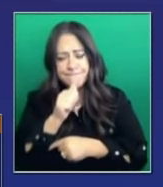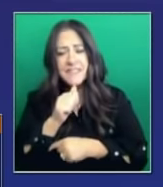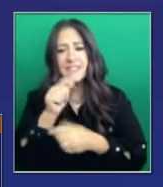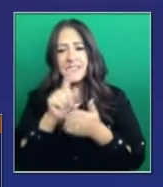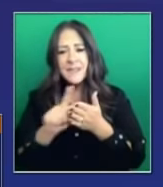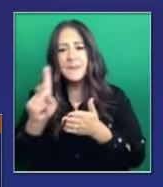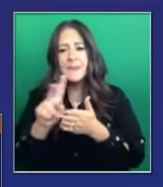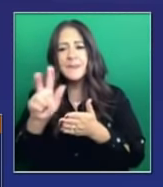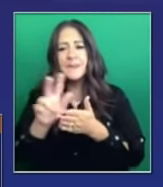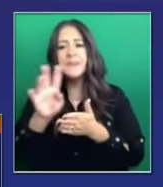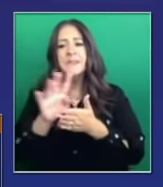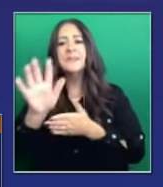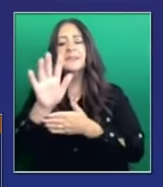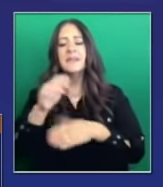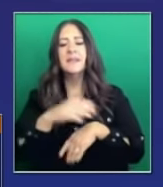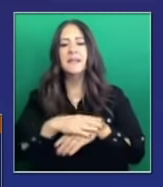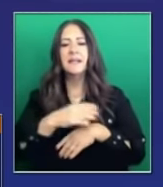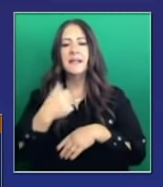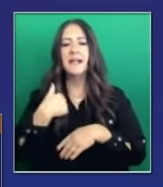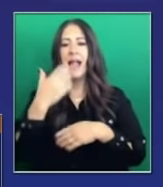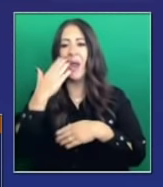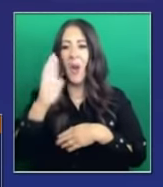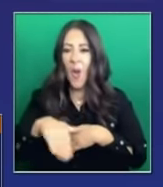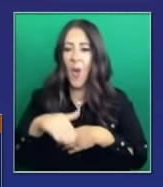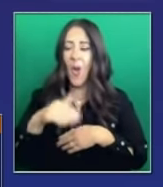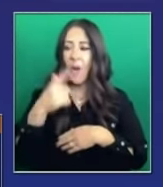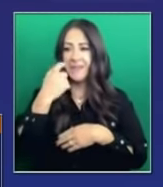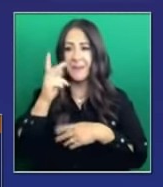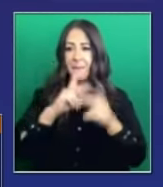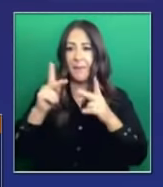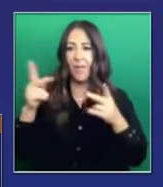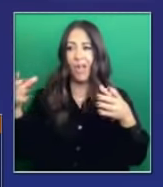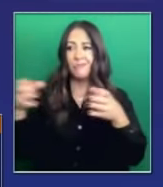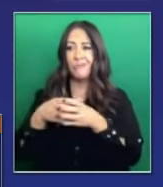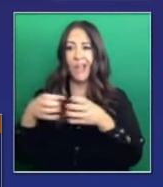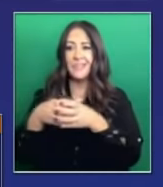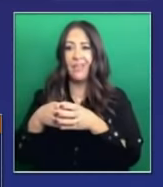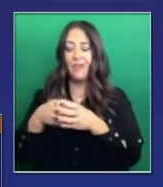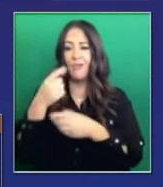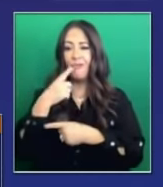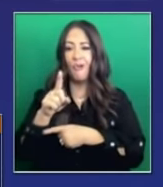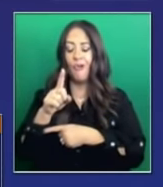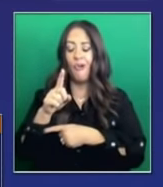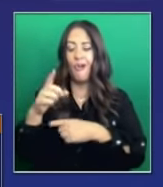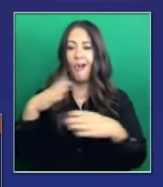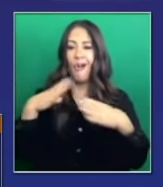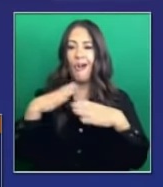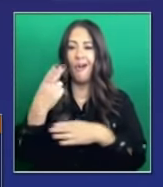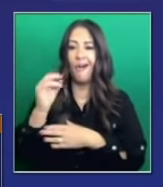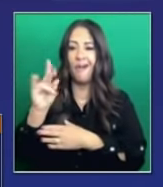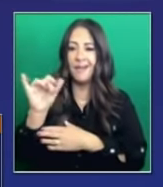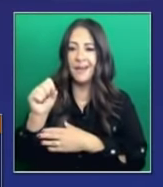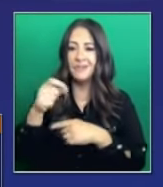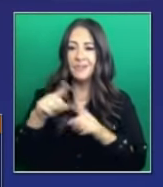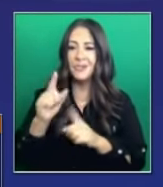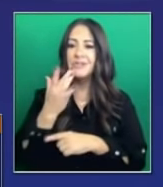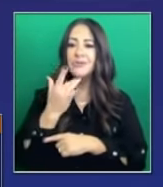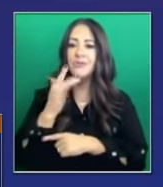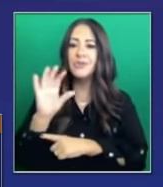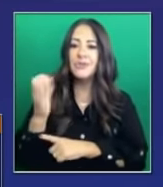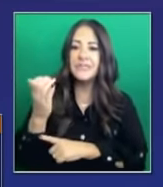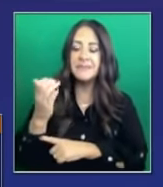of a surge, I would argue on top again of a likely additional surge coming from Christmas, and hopefully one that's a little more modest